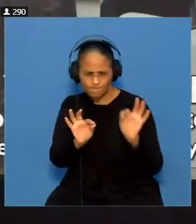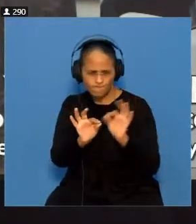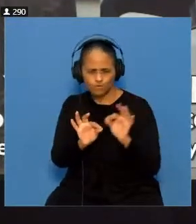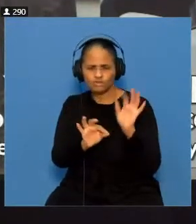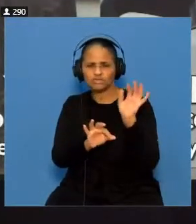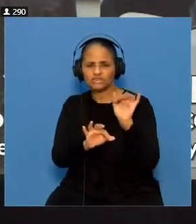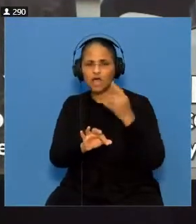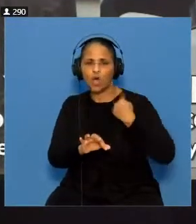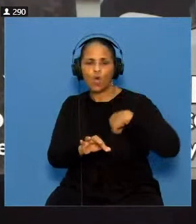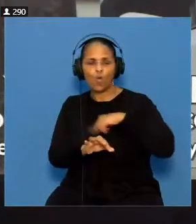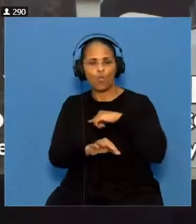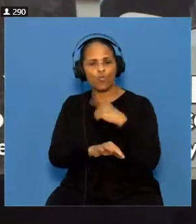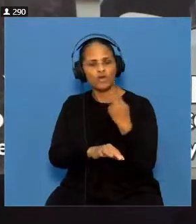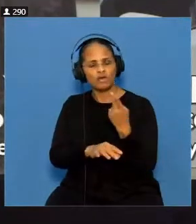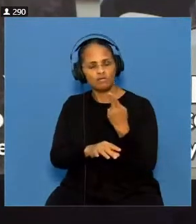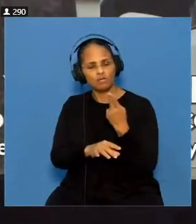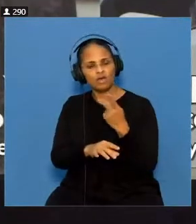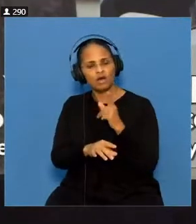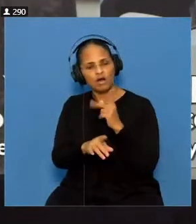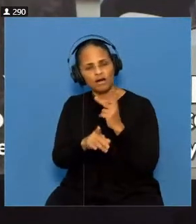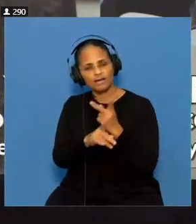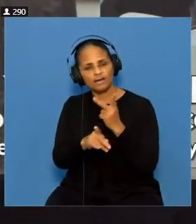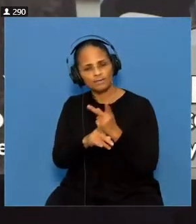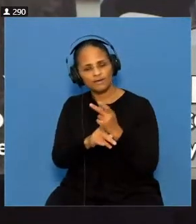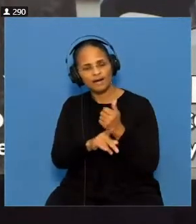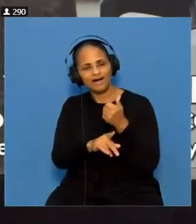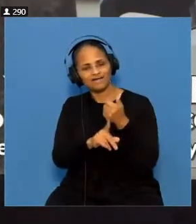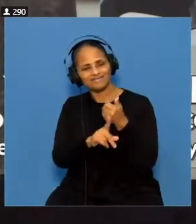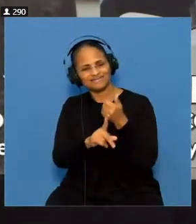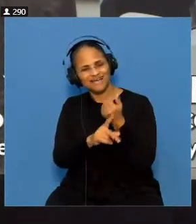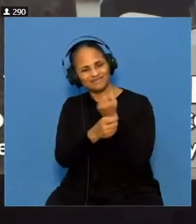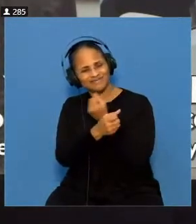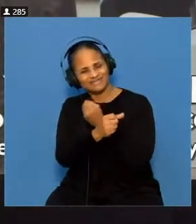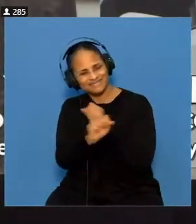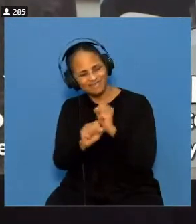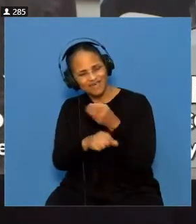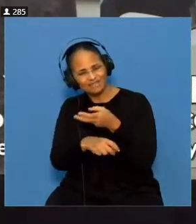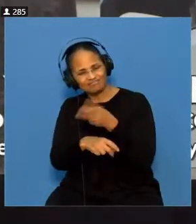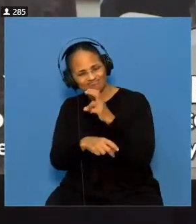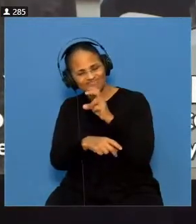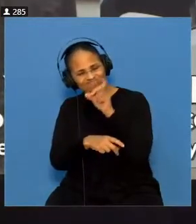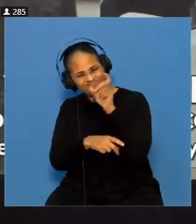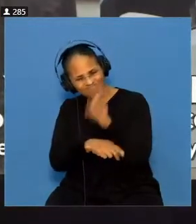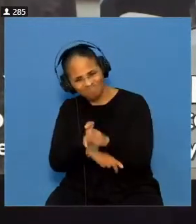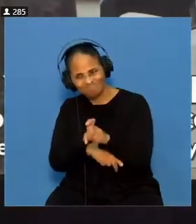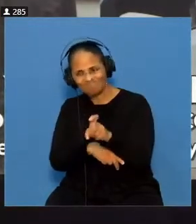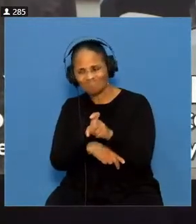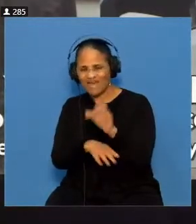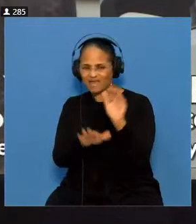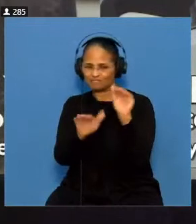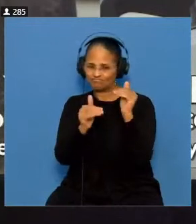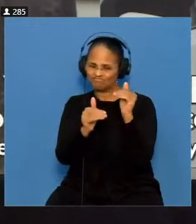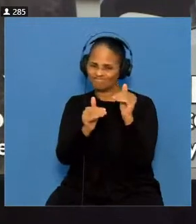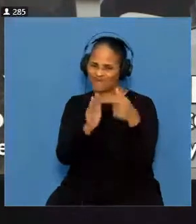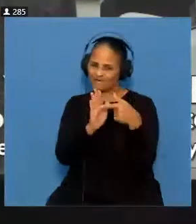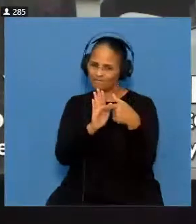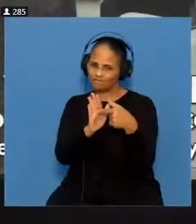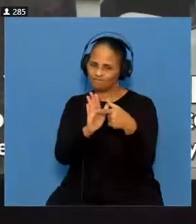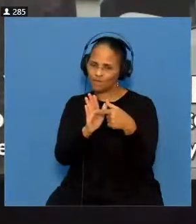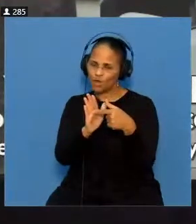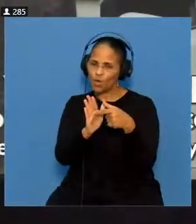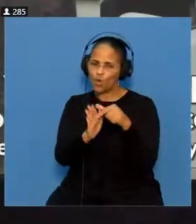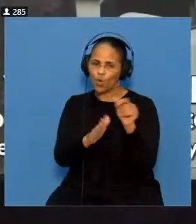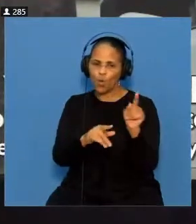we are keeping ourselves safe, and the restrictions are necessary because they have been demonstrated wherever